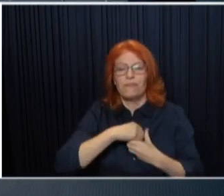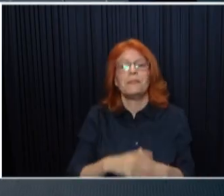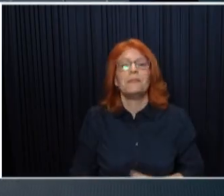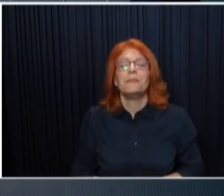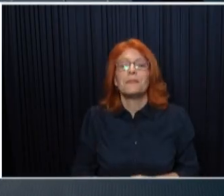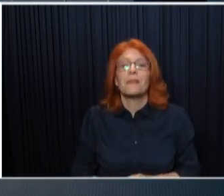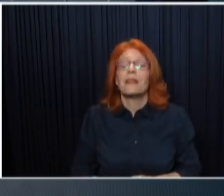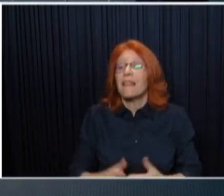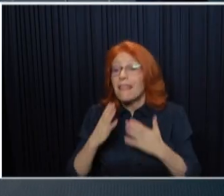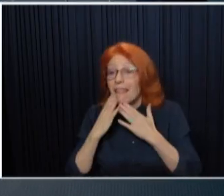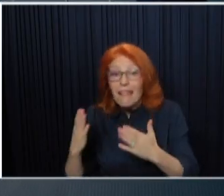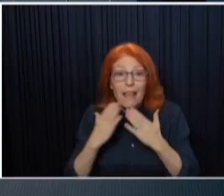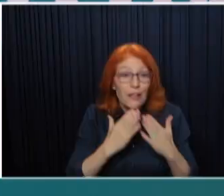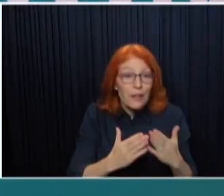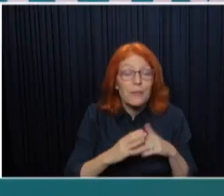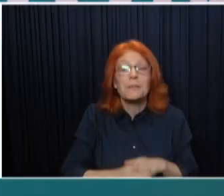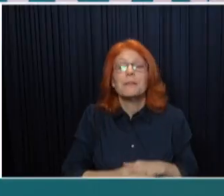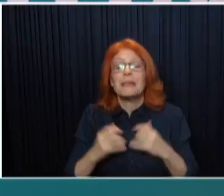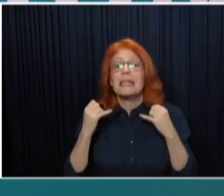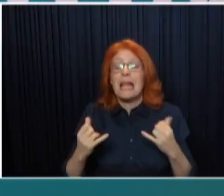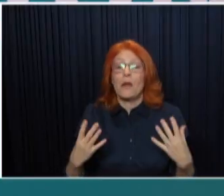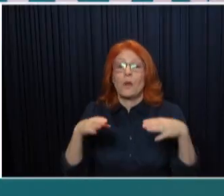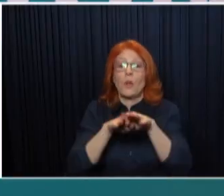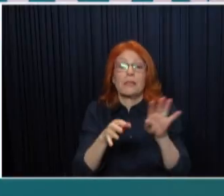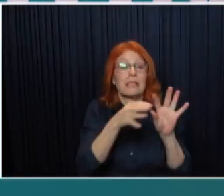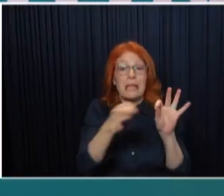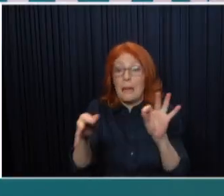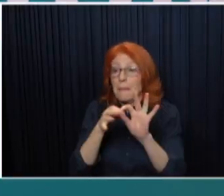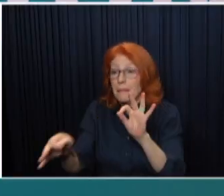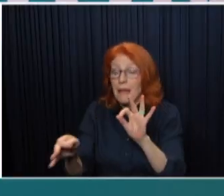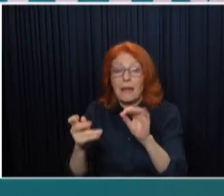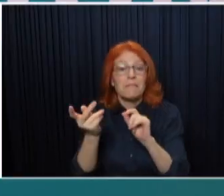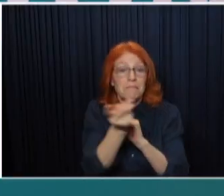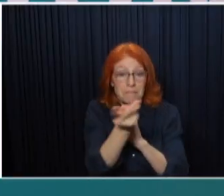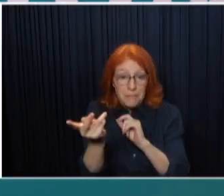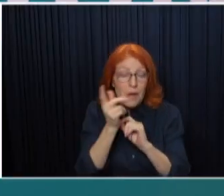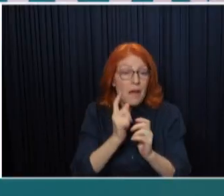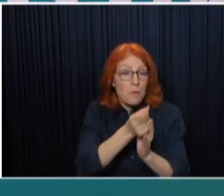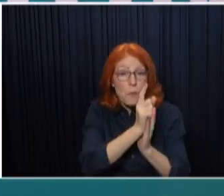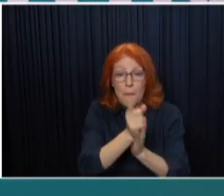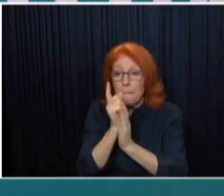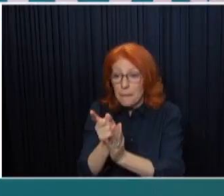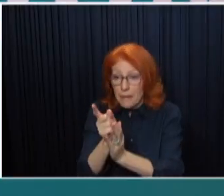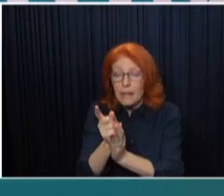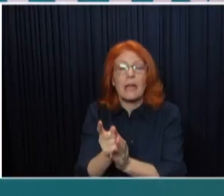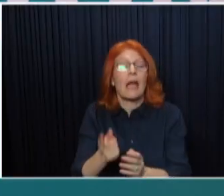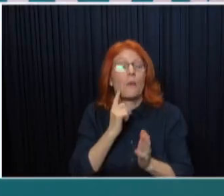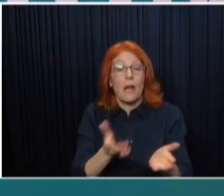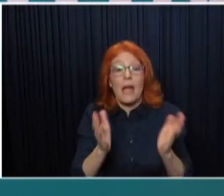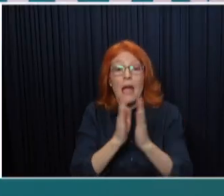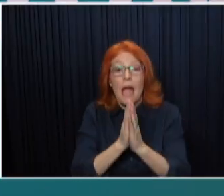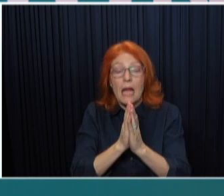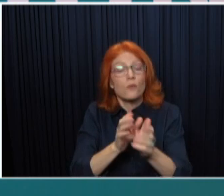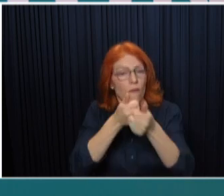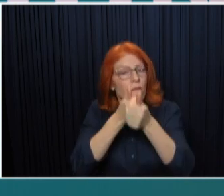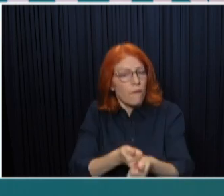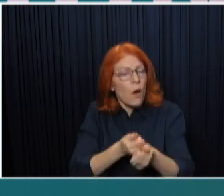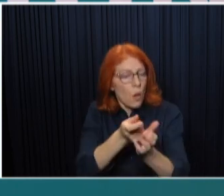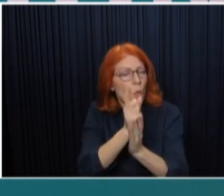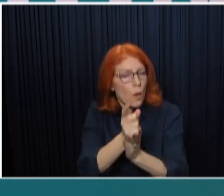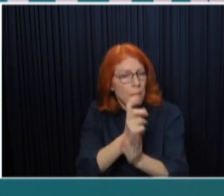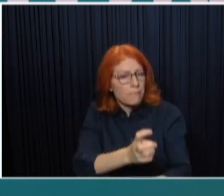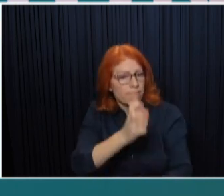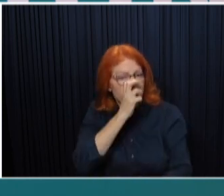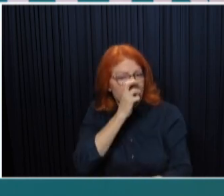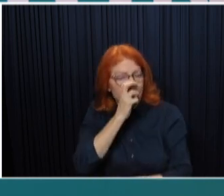both so much. It is now time for closing statements where each of you will have 1 minute, and we do ask that we stick to that 1 minute so